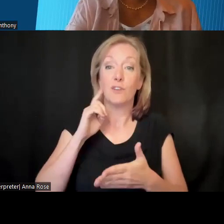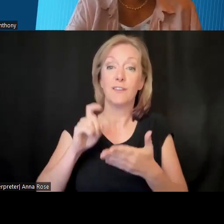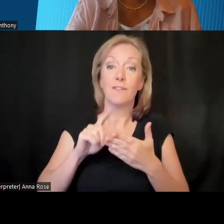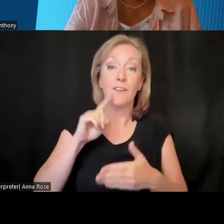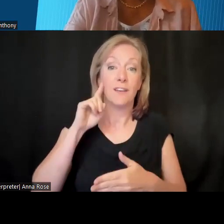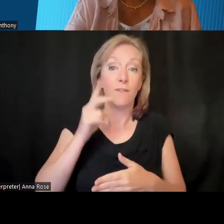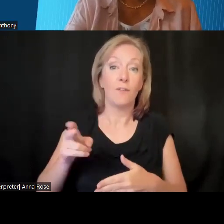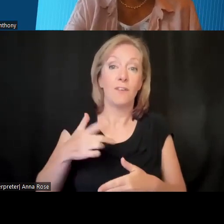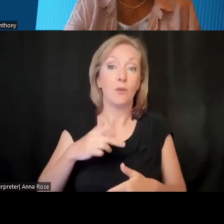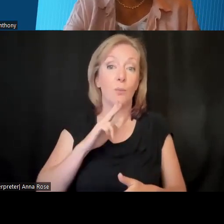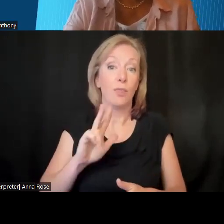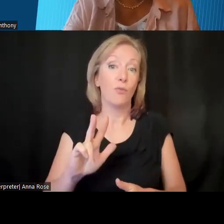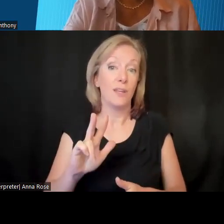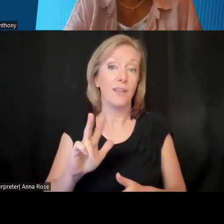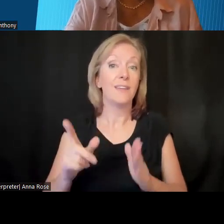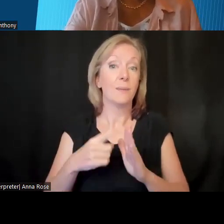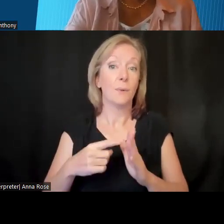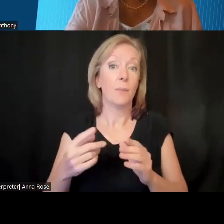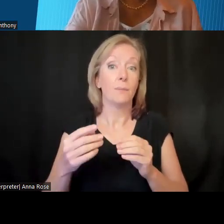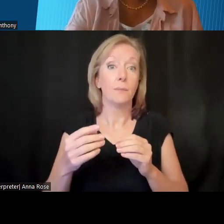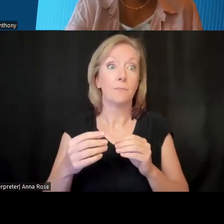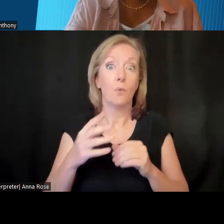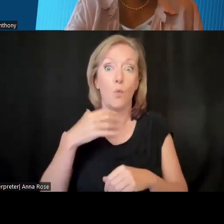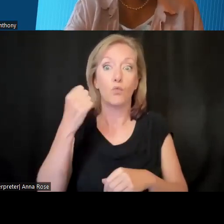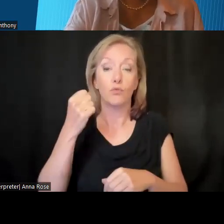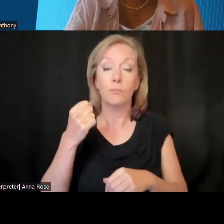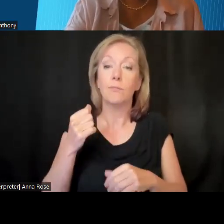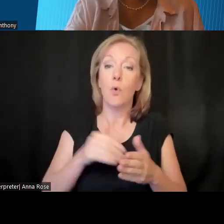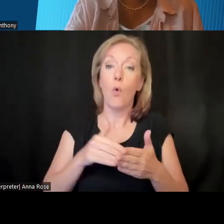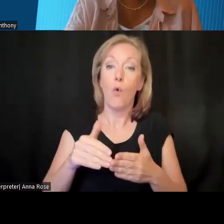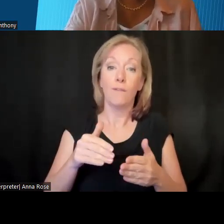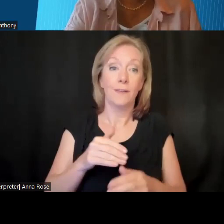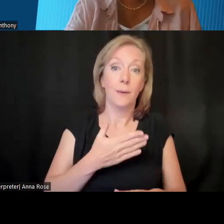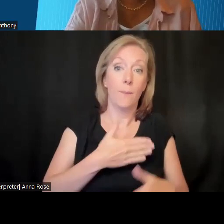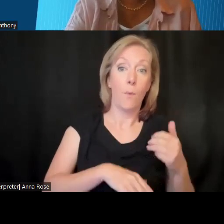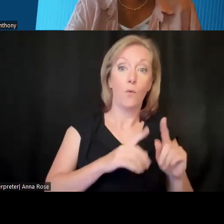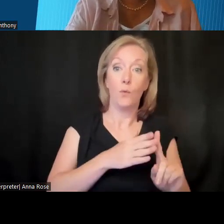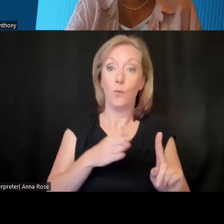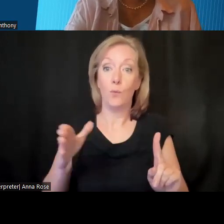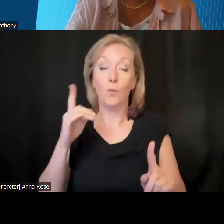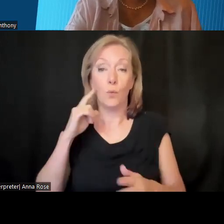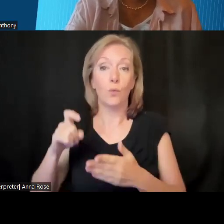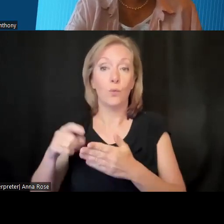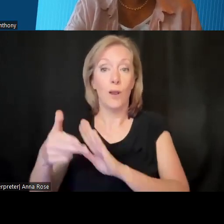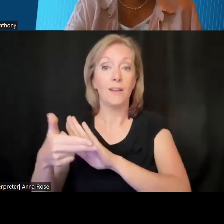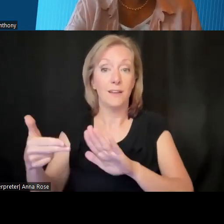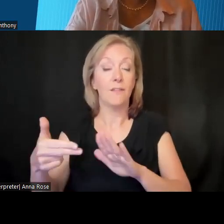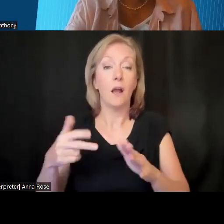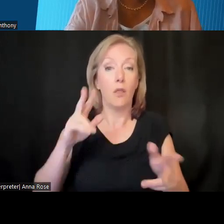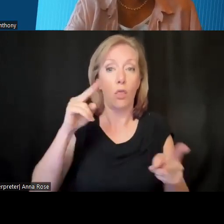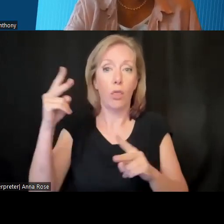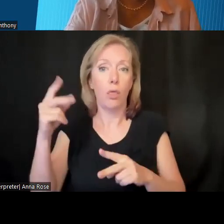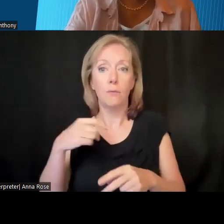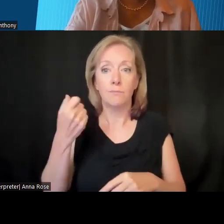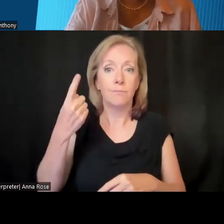be longer. And during that time, people often misunderstood what was happening with the child, and certainly were not